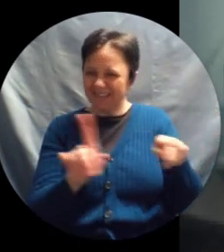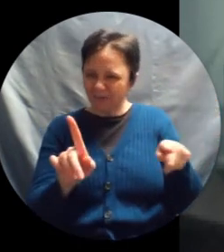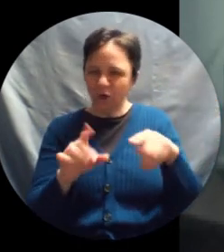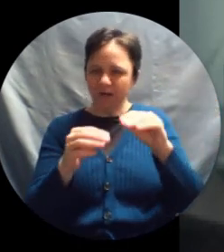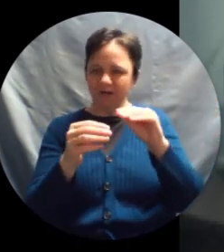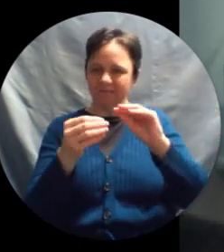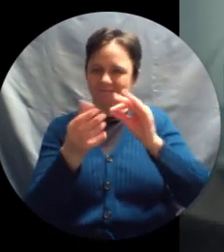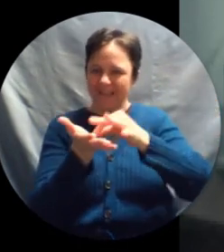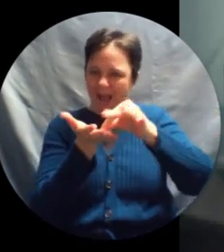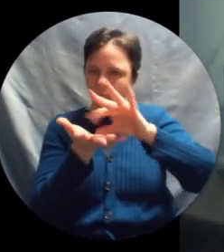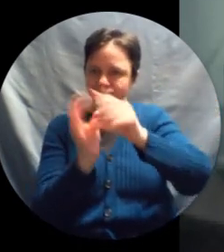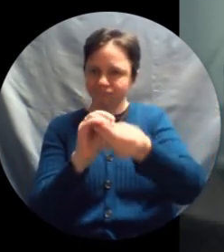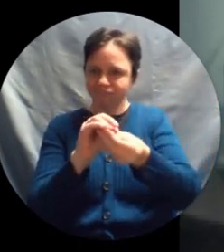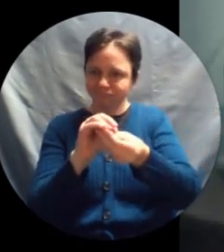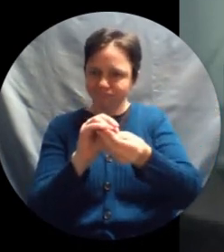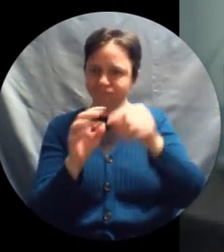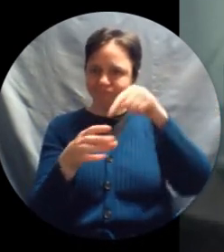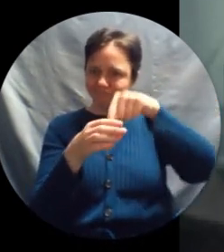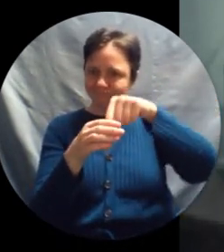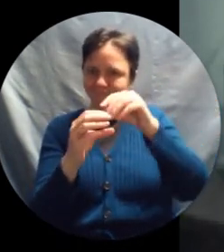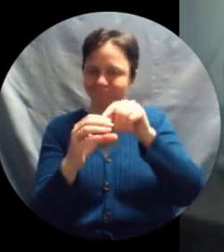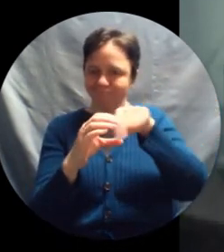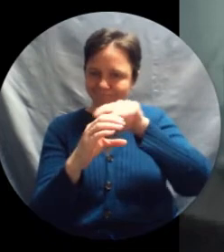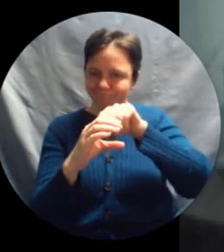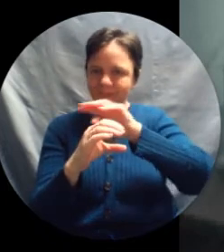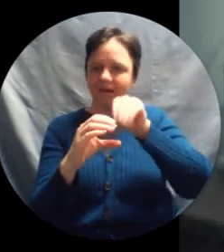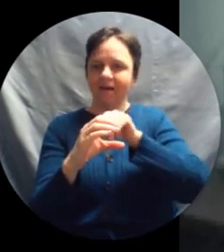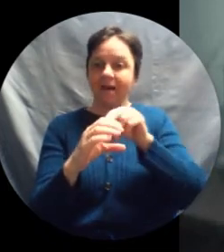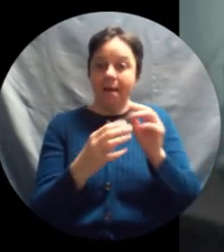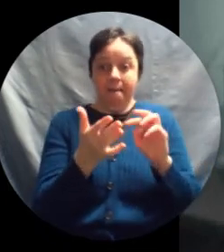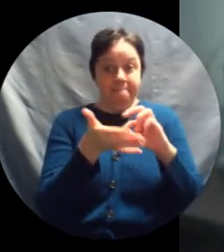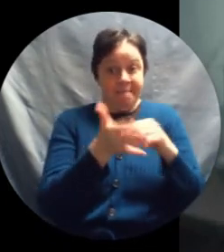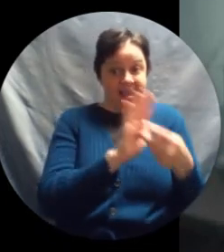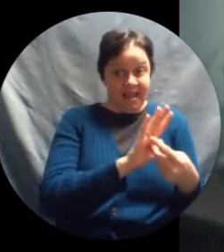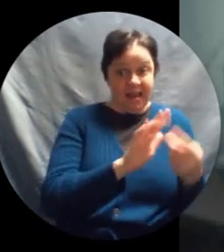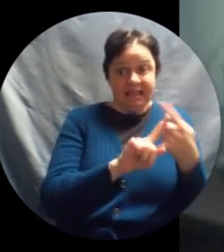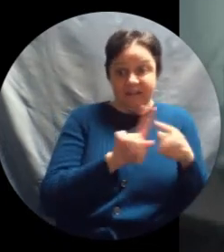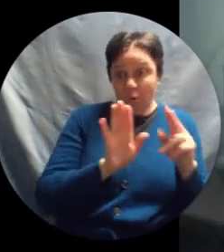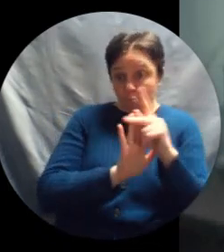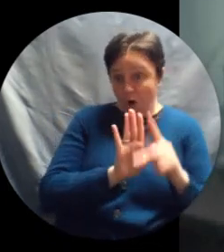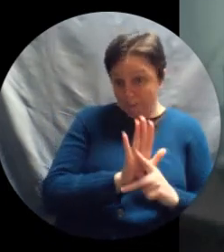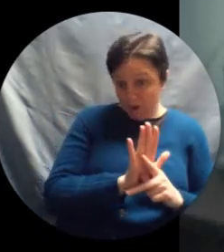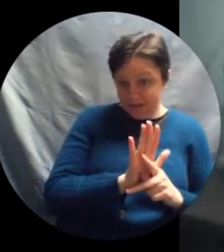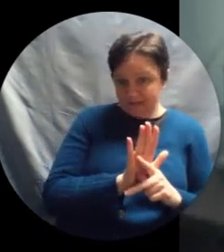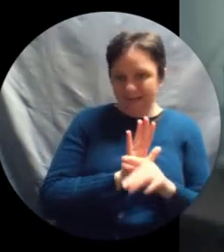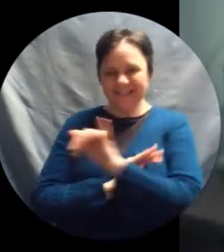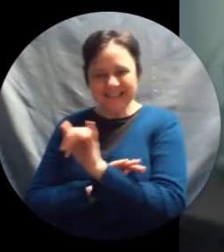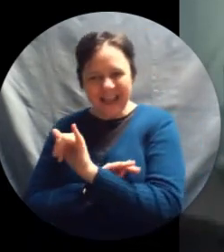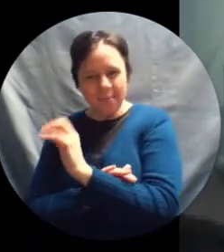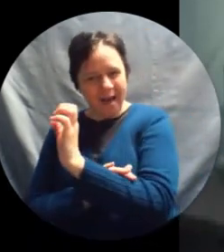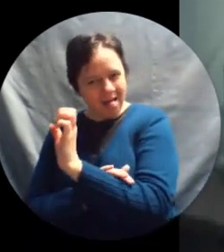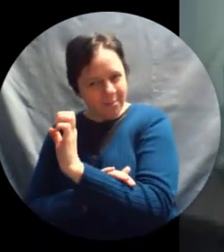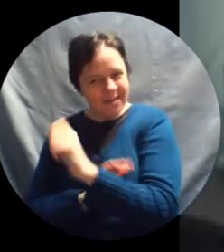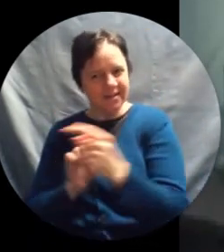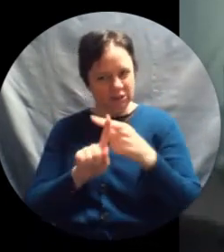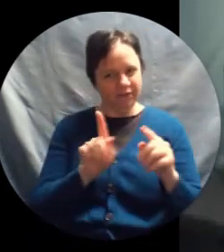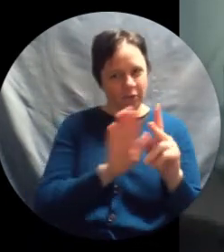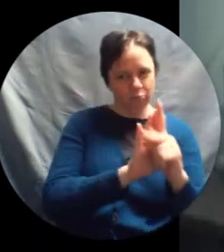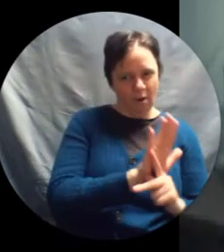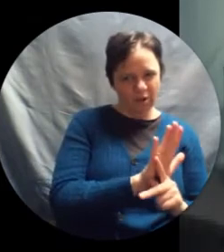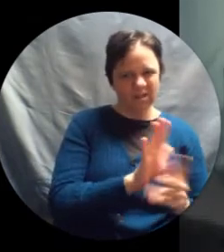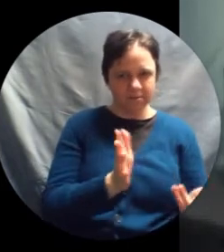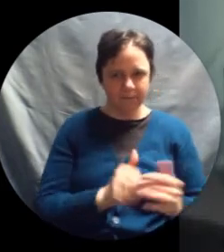is different. And because of that, those isotopes have slightly different properties. And that's just that exists outside of just the